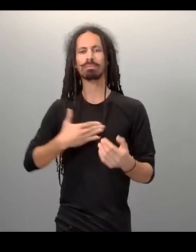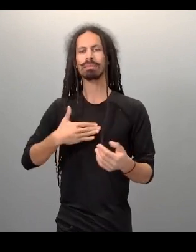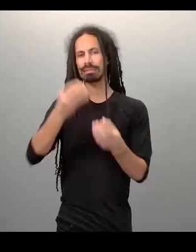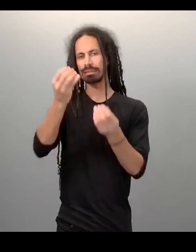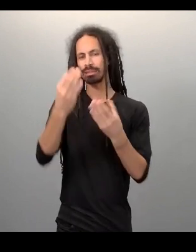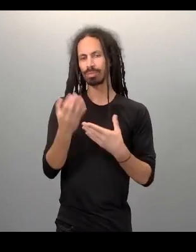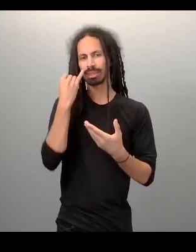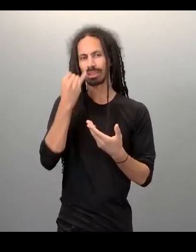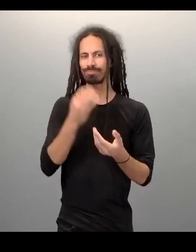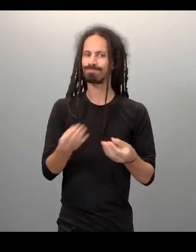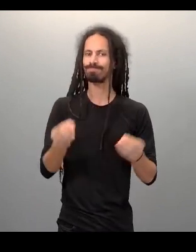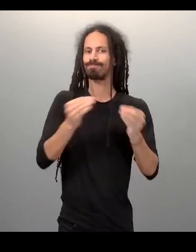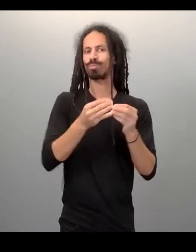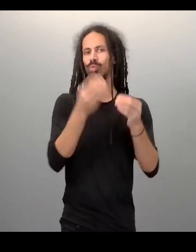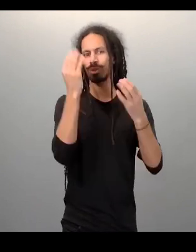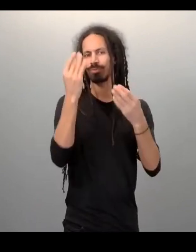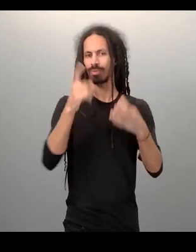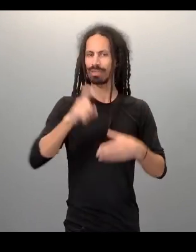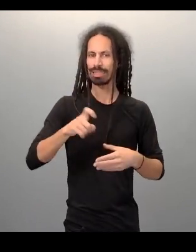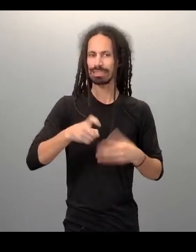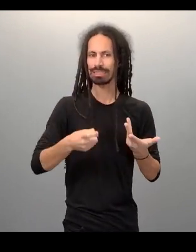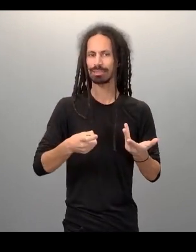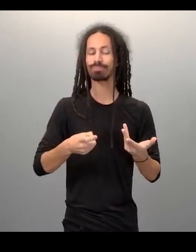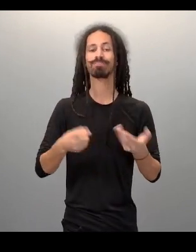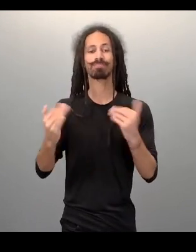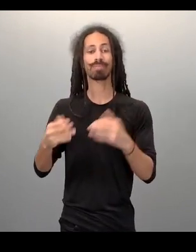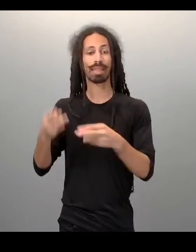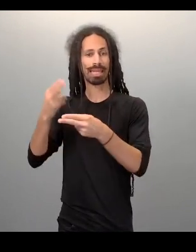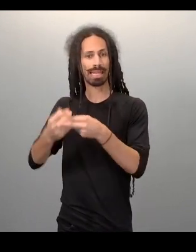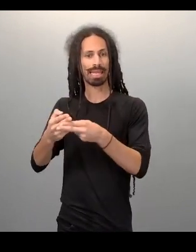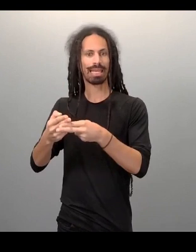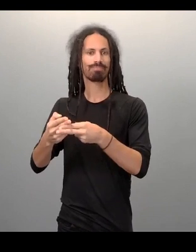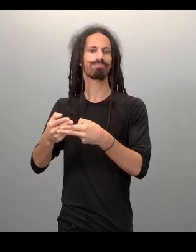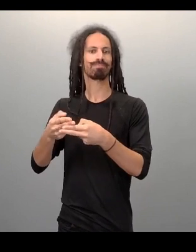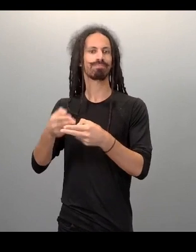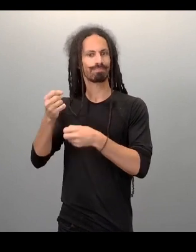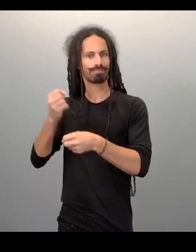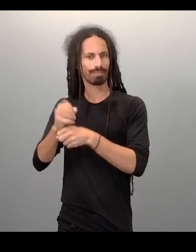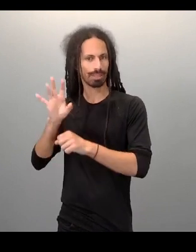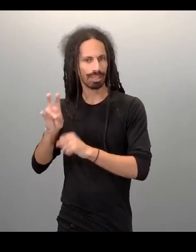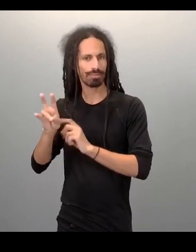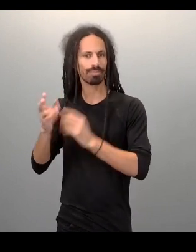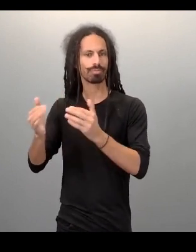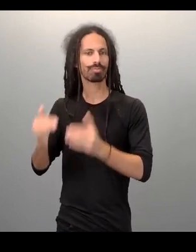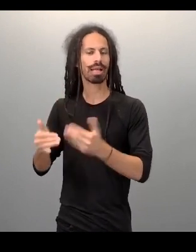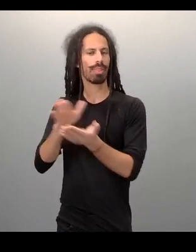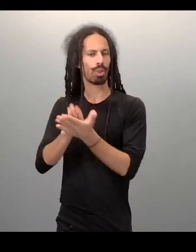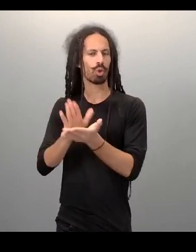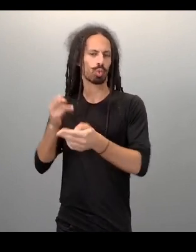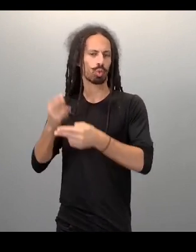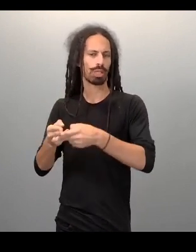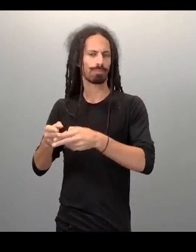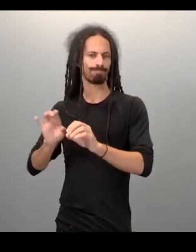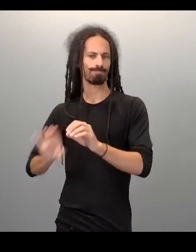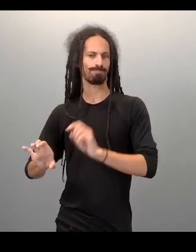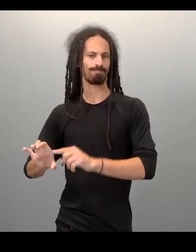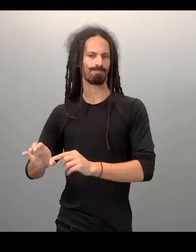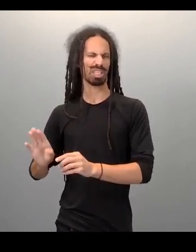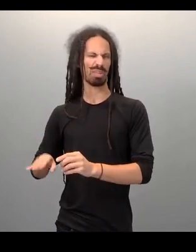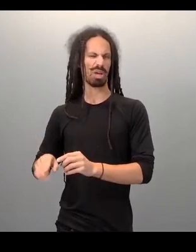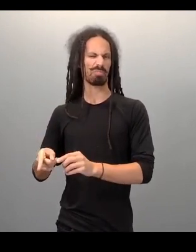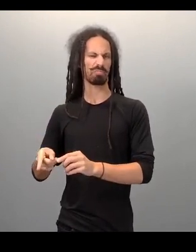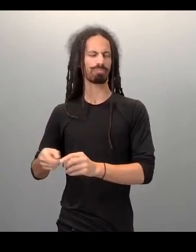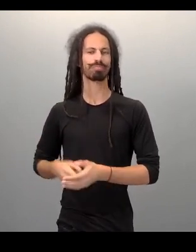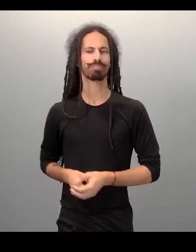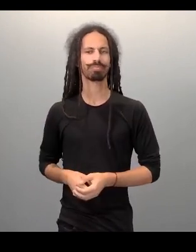me. Thank you. Hermione Granger, Year 7 student, Hogwarts School of Witchcraft and Wizardry. I hope you